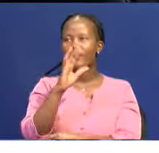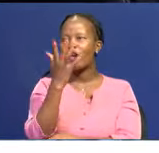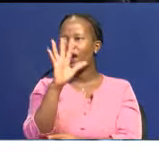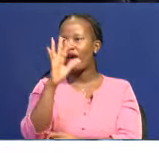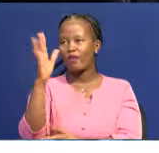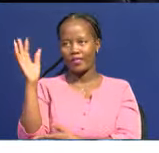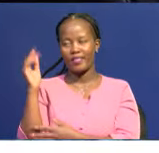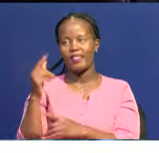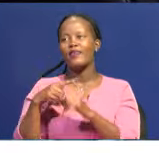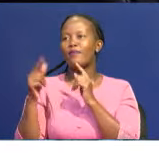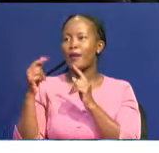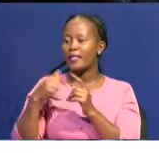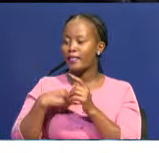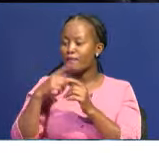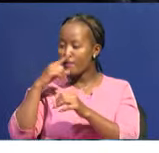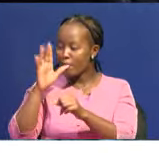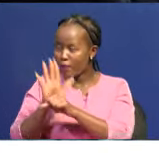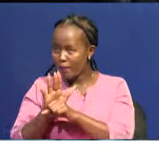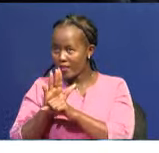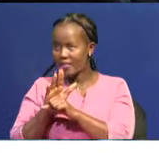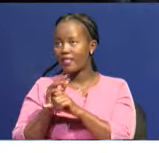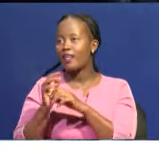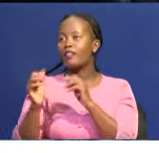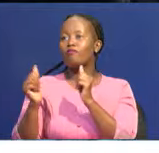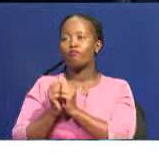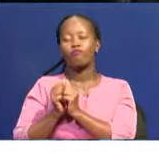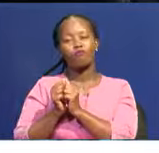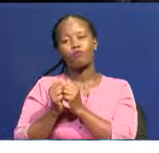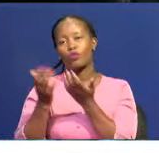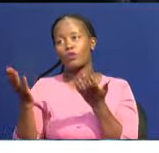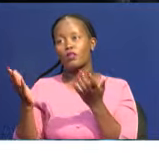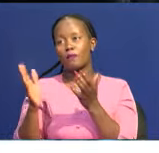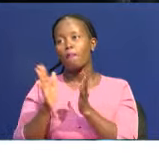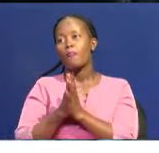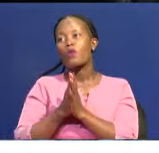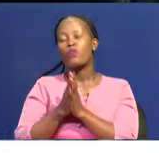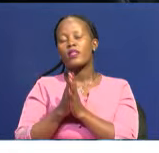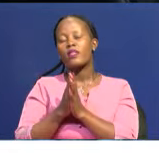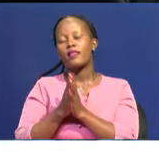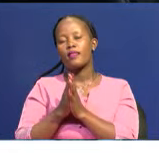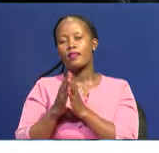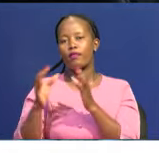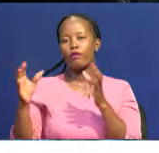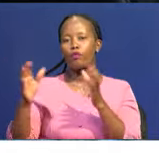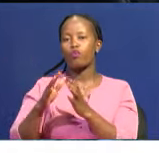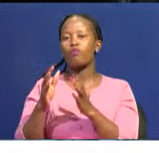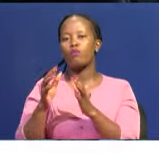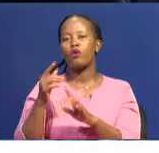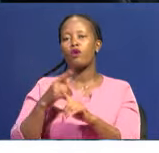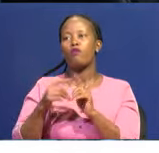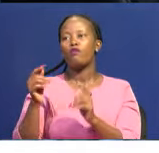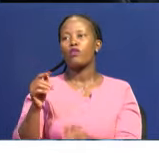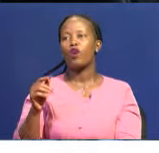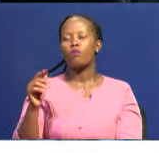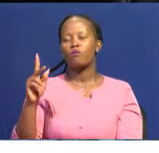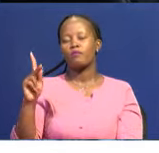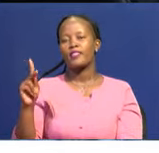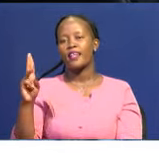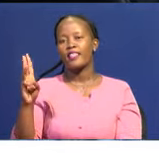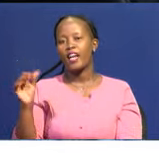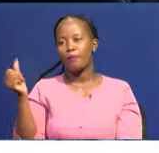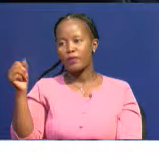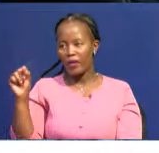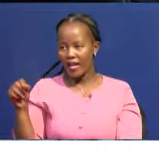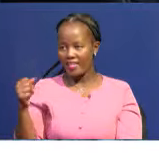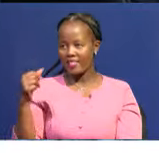I can tell you for free that with the men in uniform from Kenya Forest, we will make sure